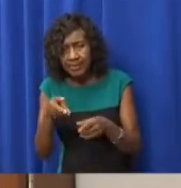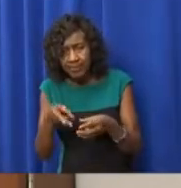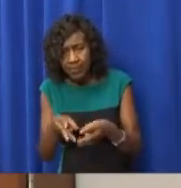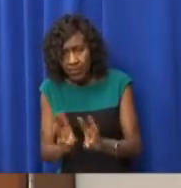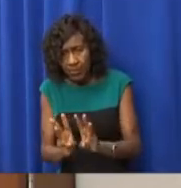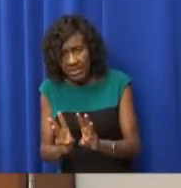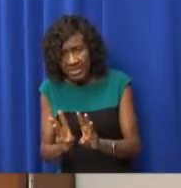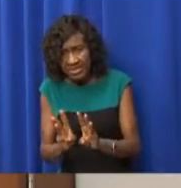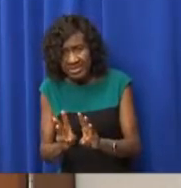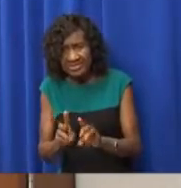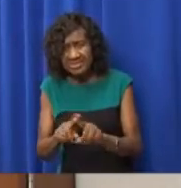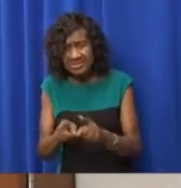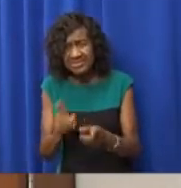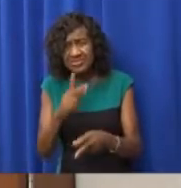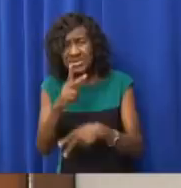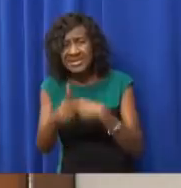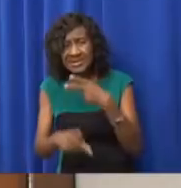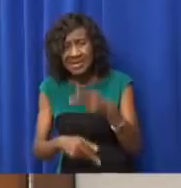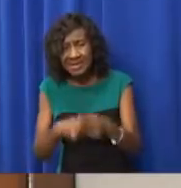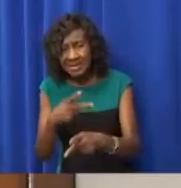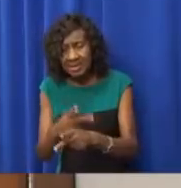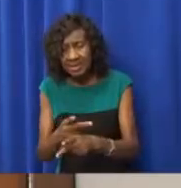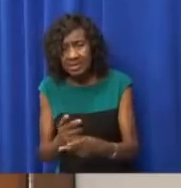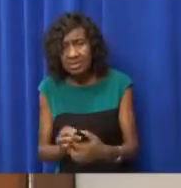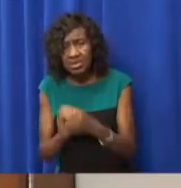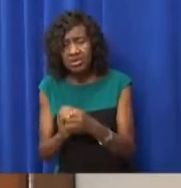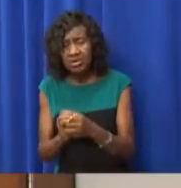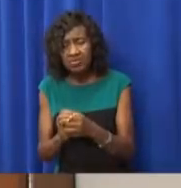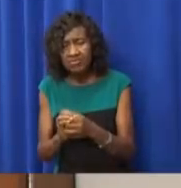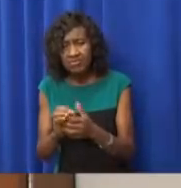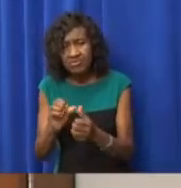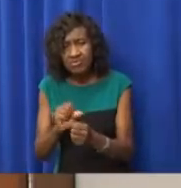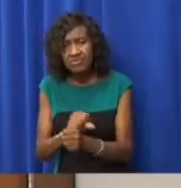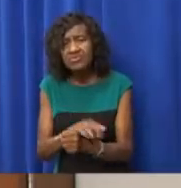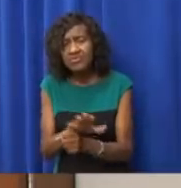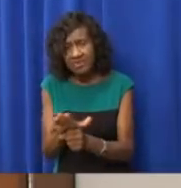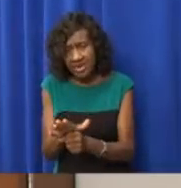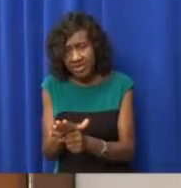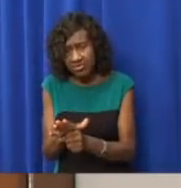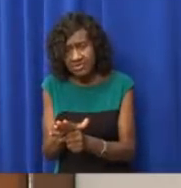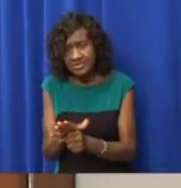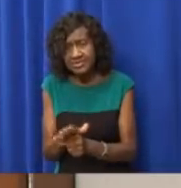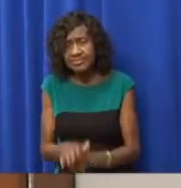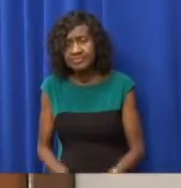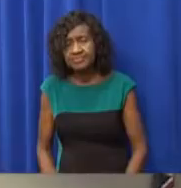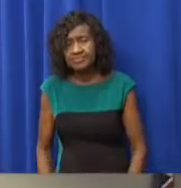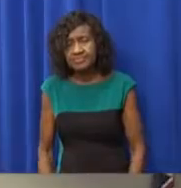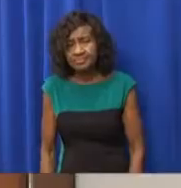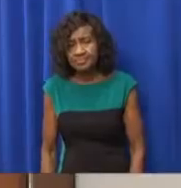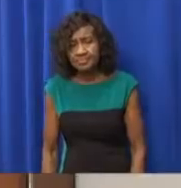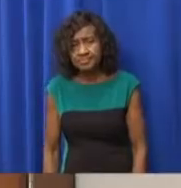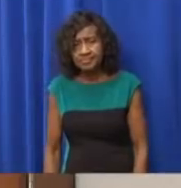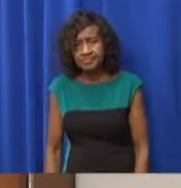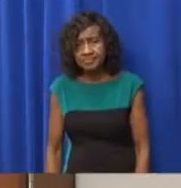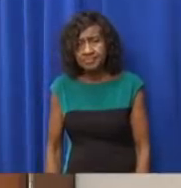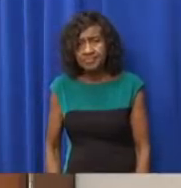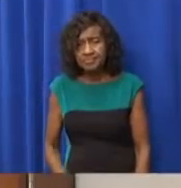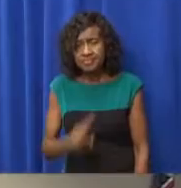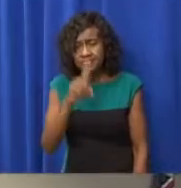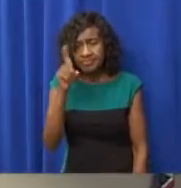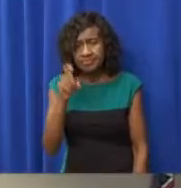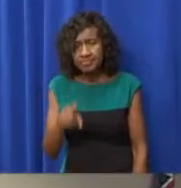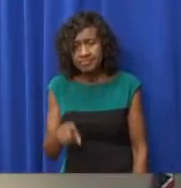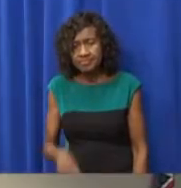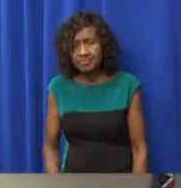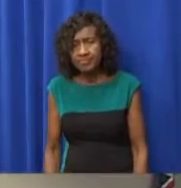more as time goes along. Thank you, Donna. Thank you very much, Dr. Lee. We're going to open up for questions now, and actually I'm going to ask the